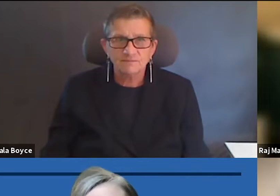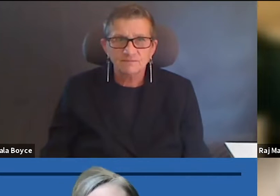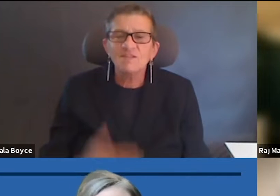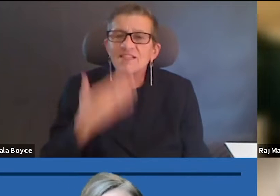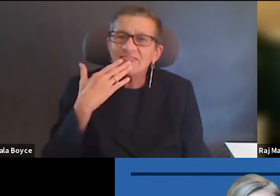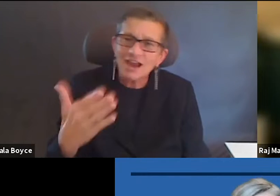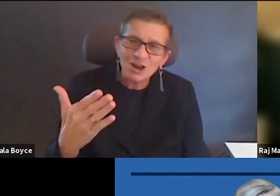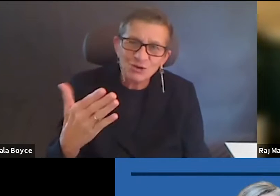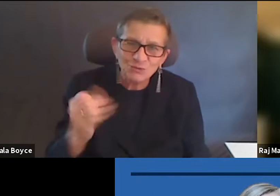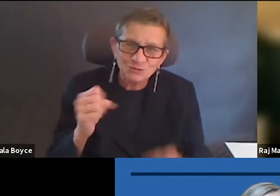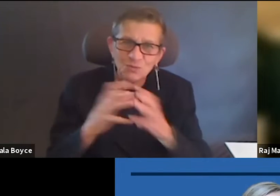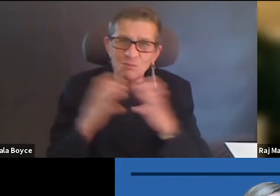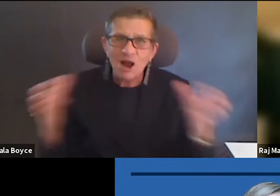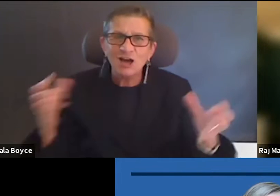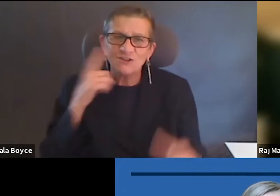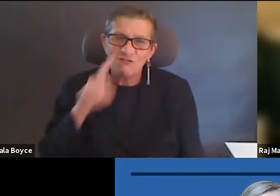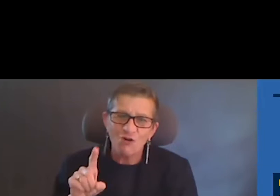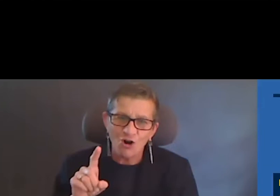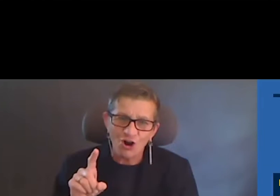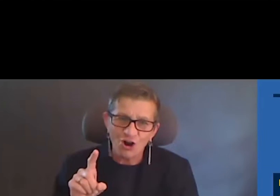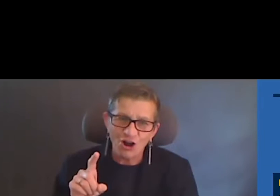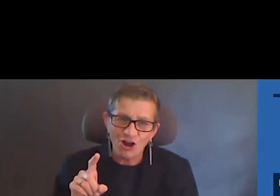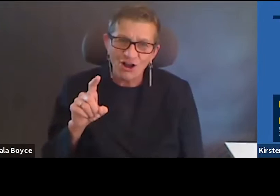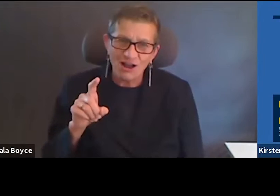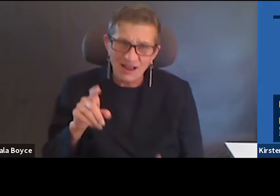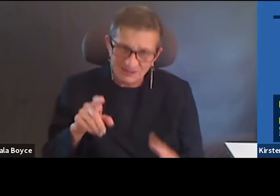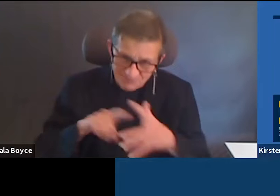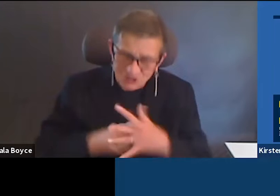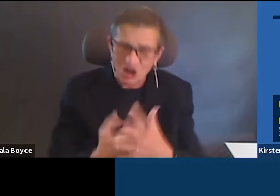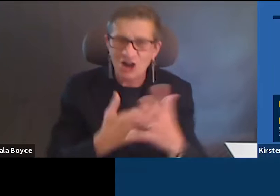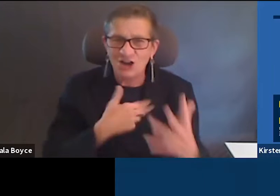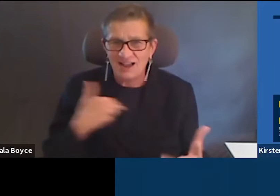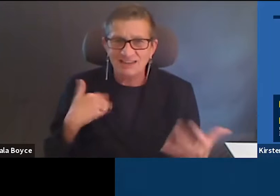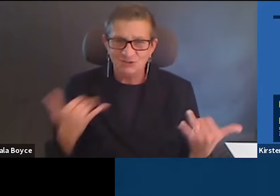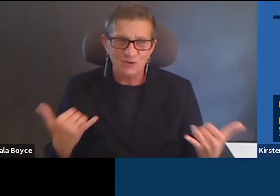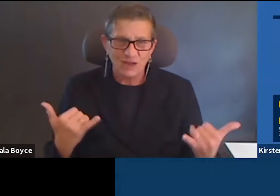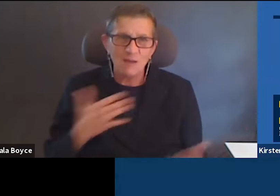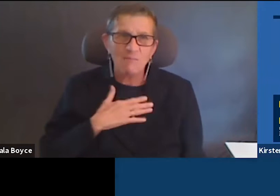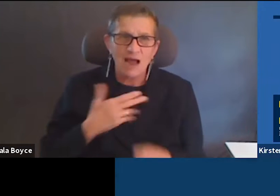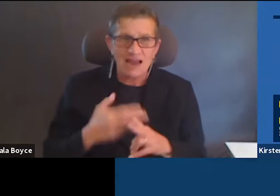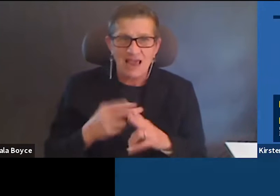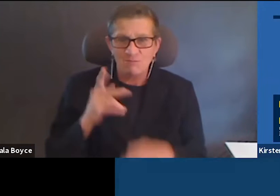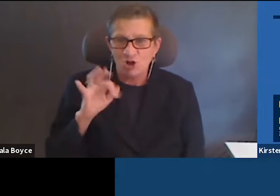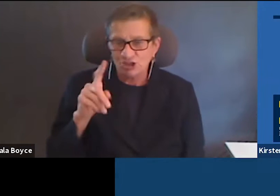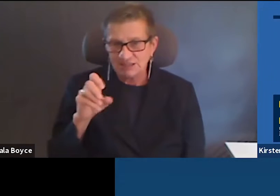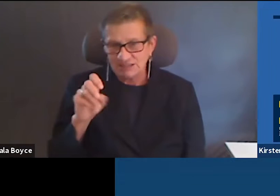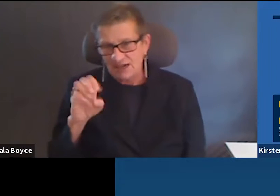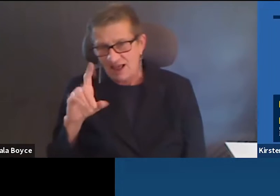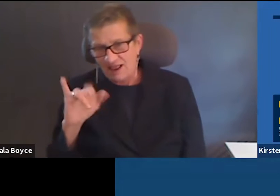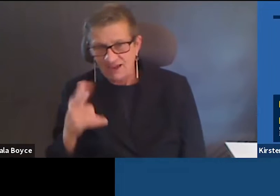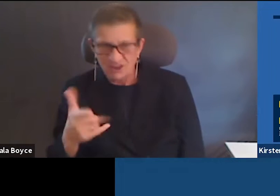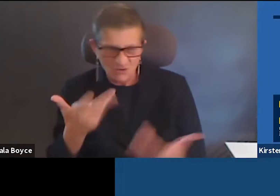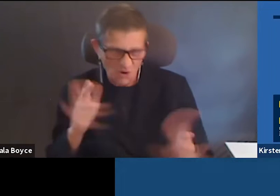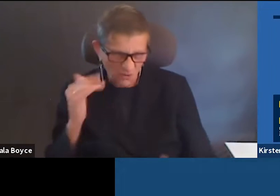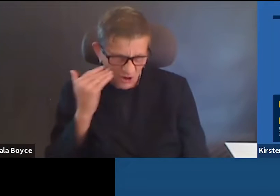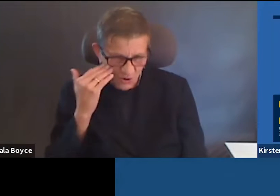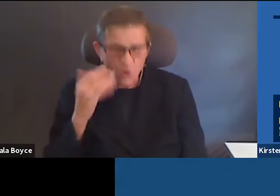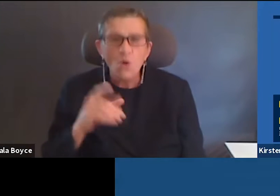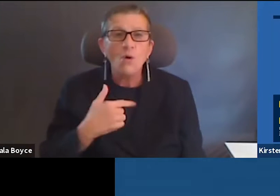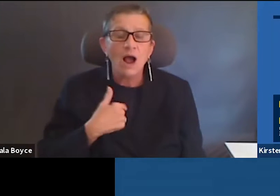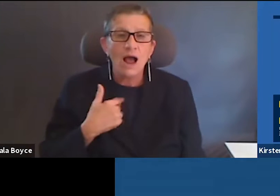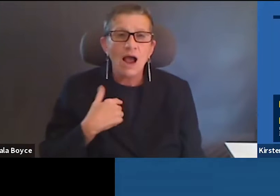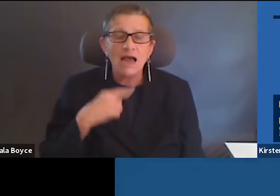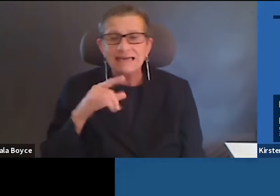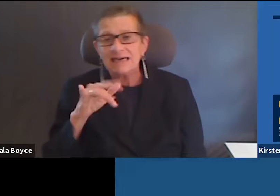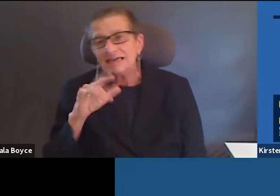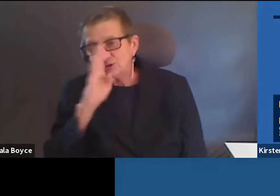Thank you so much for kicking us off. My name is Kirsten Elling, as you already know. I am a